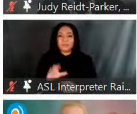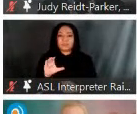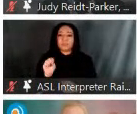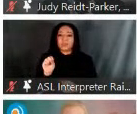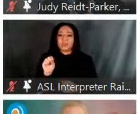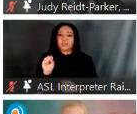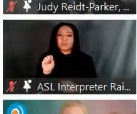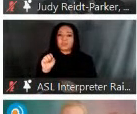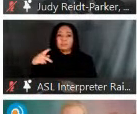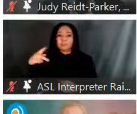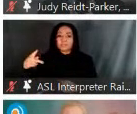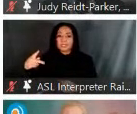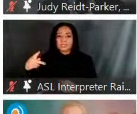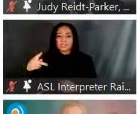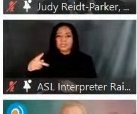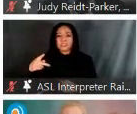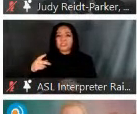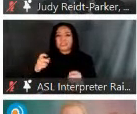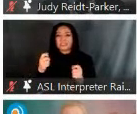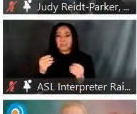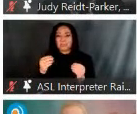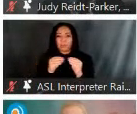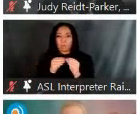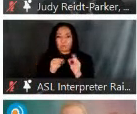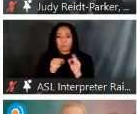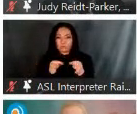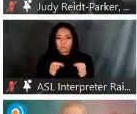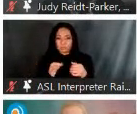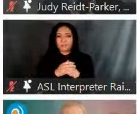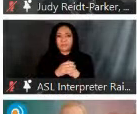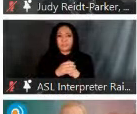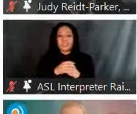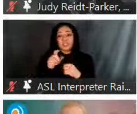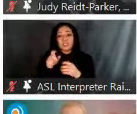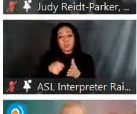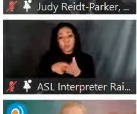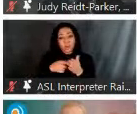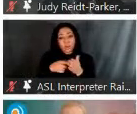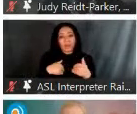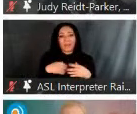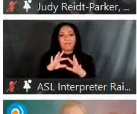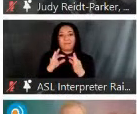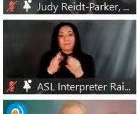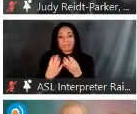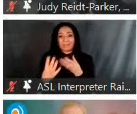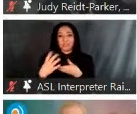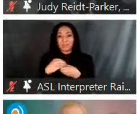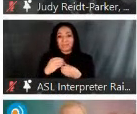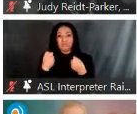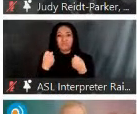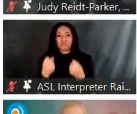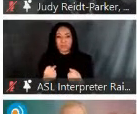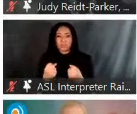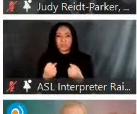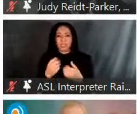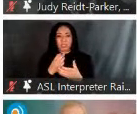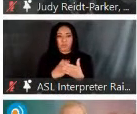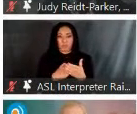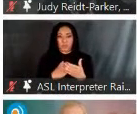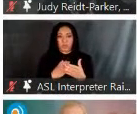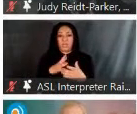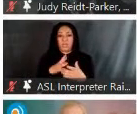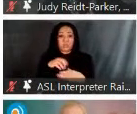CSCP gets a little bit more prescriptive. So it's required to have a family engagement and strengthening component that includes parent